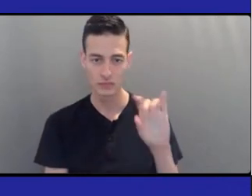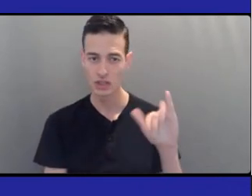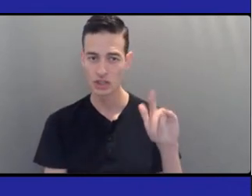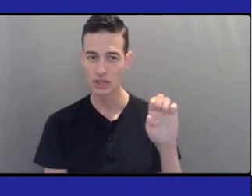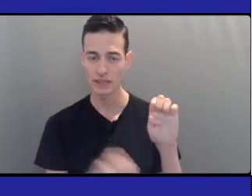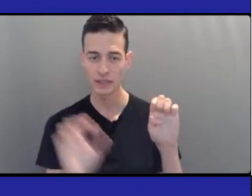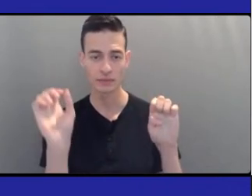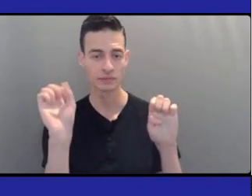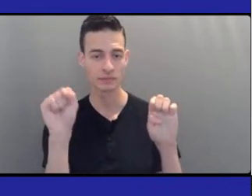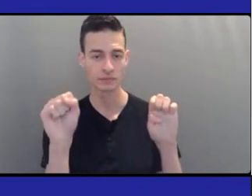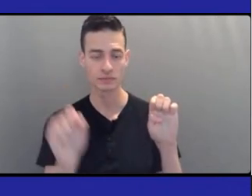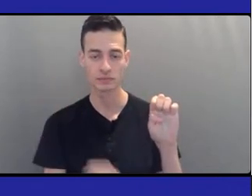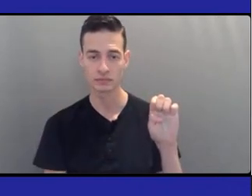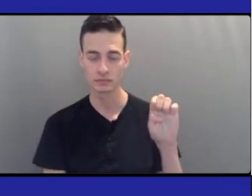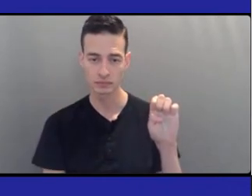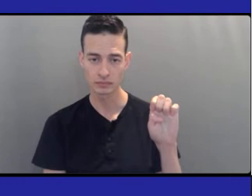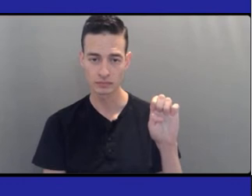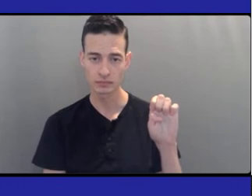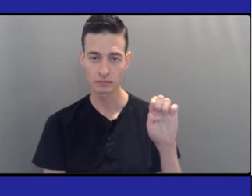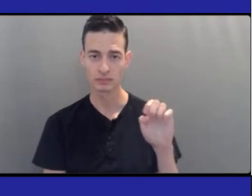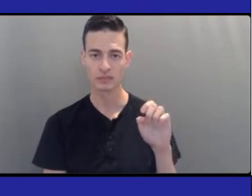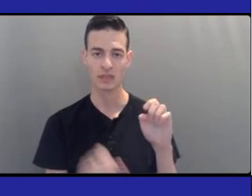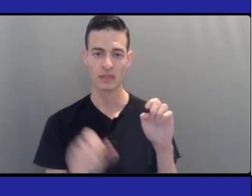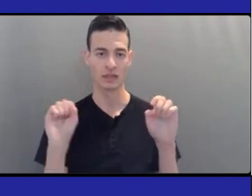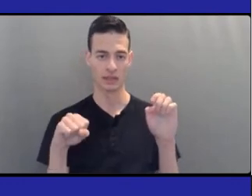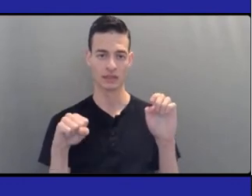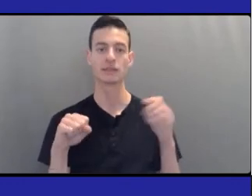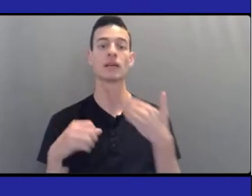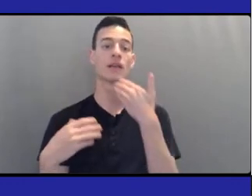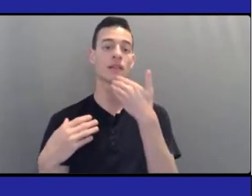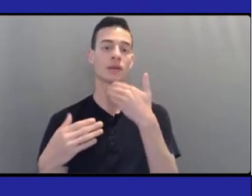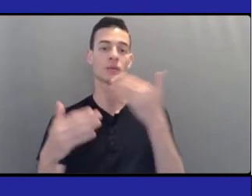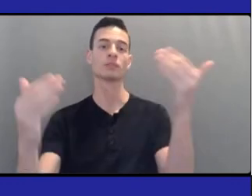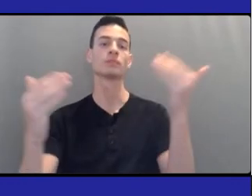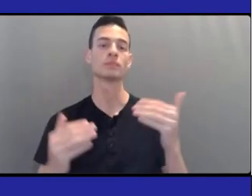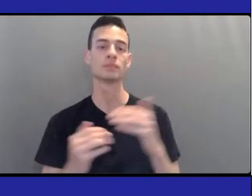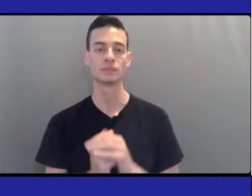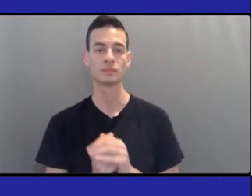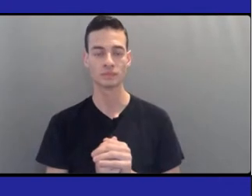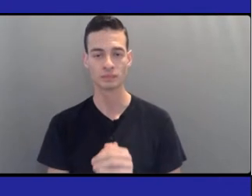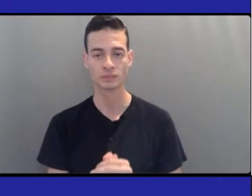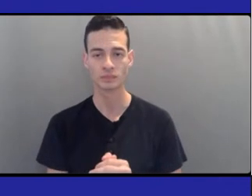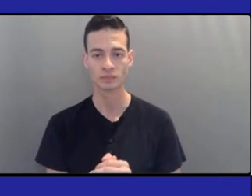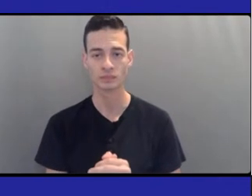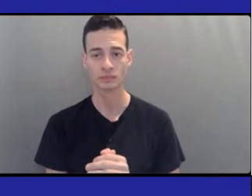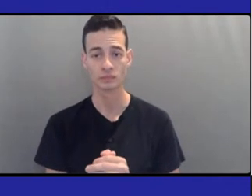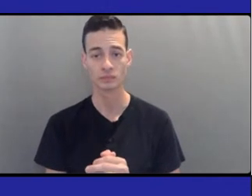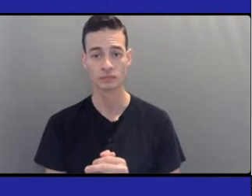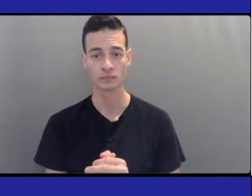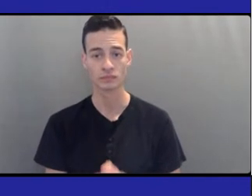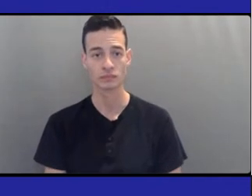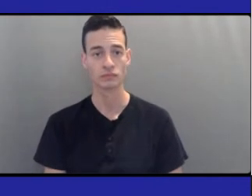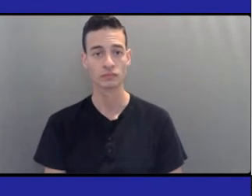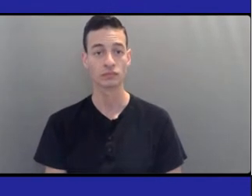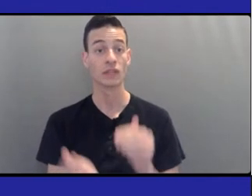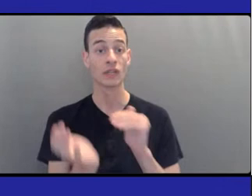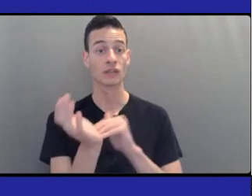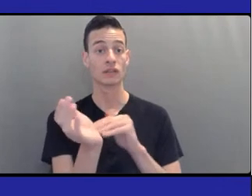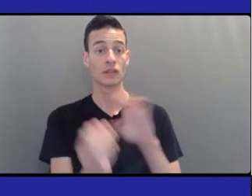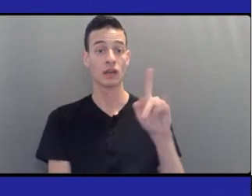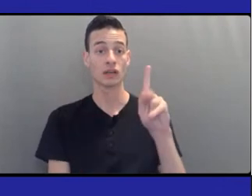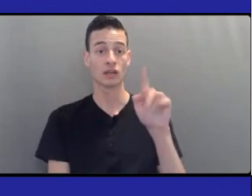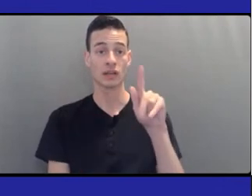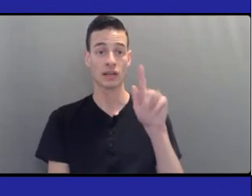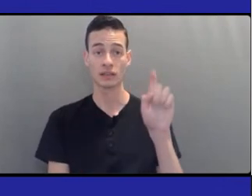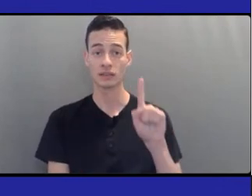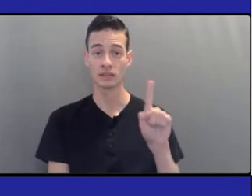And Jose Pagan, yes. Thank you so much for Thank the presentation. You. And move on, Dr. Katz? Yes, please be